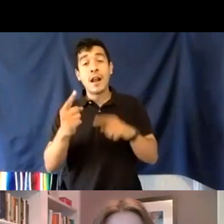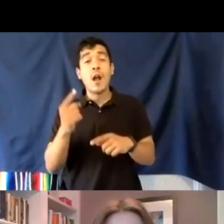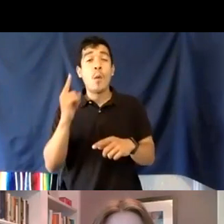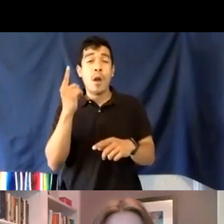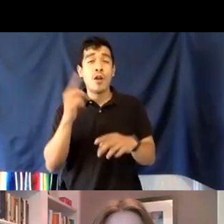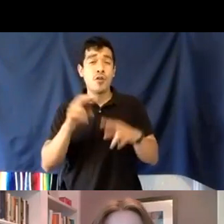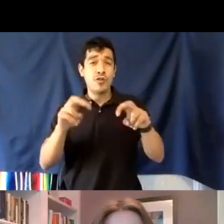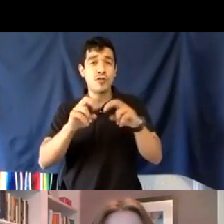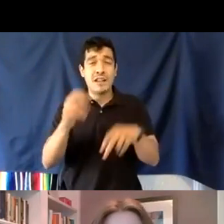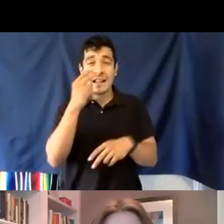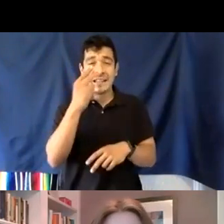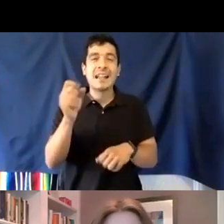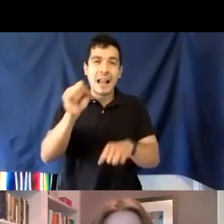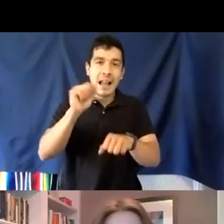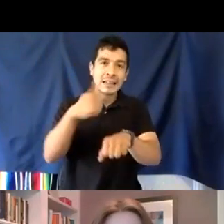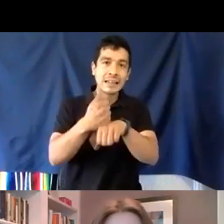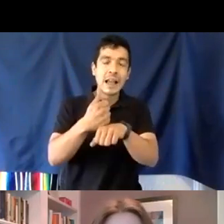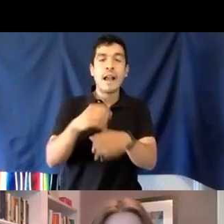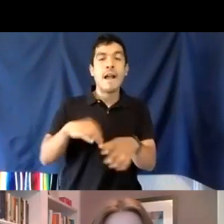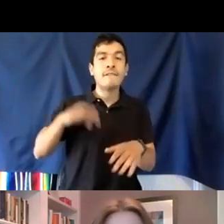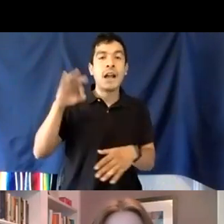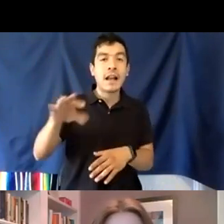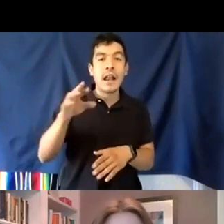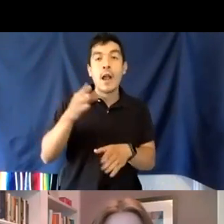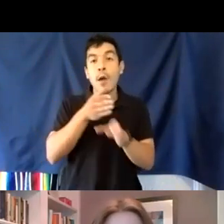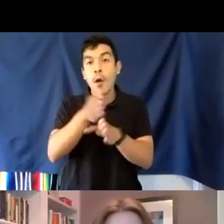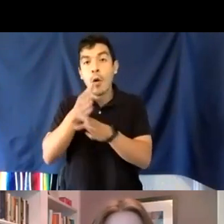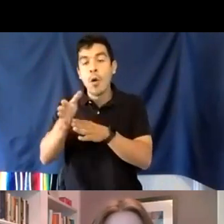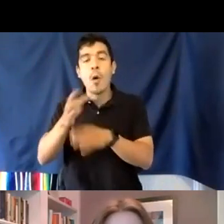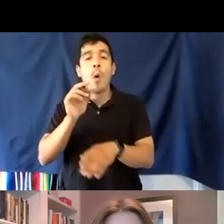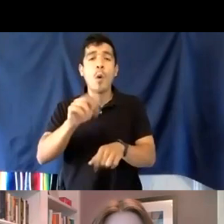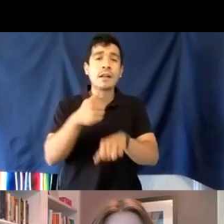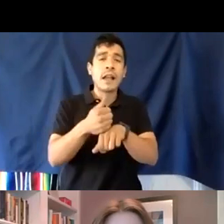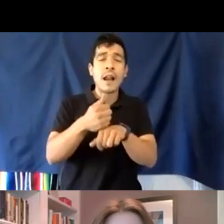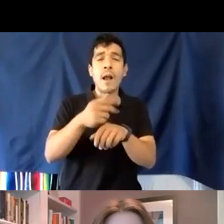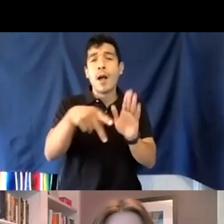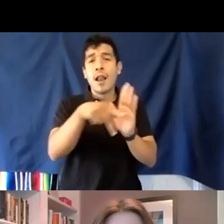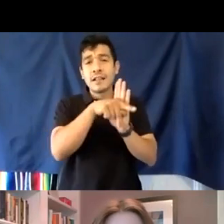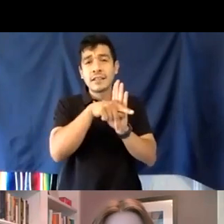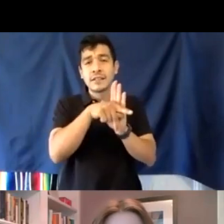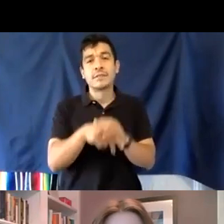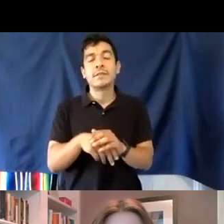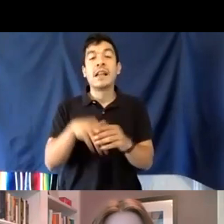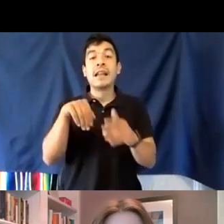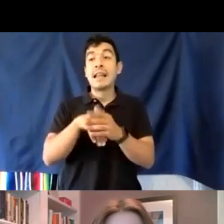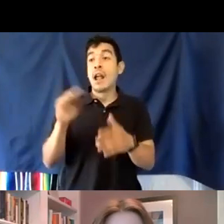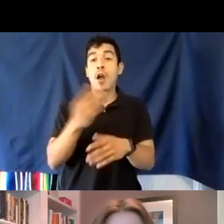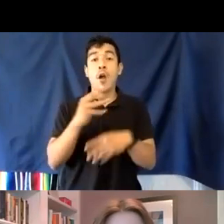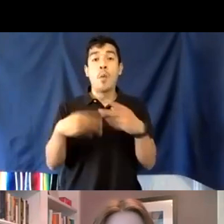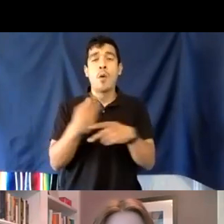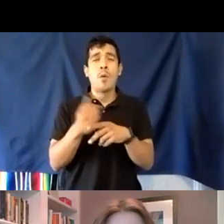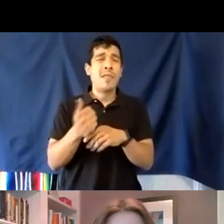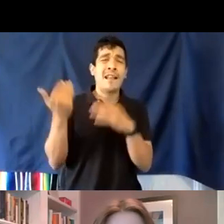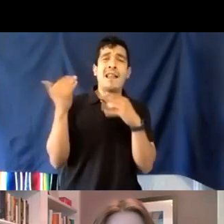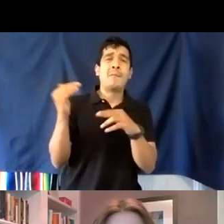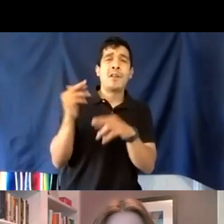funding priorities, it can help set policies. You know, in a world of limited resources, you know, it's a key lever to help guide where